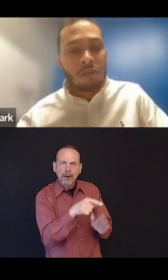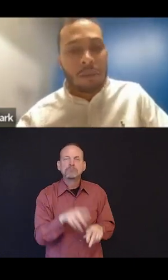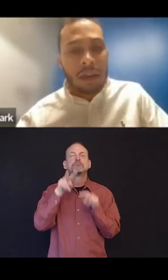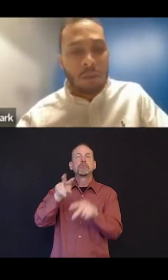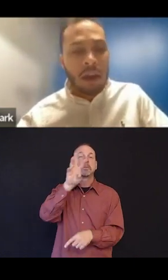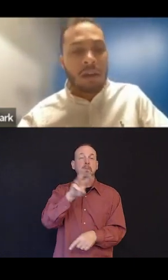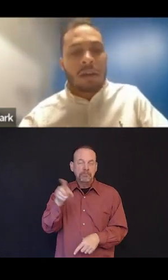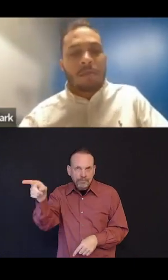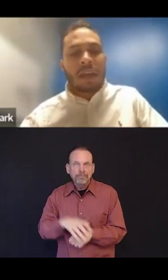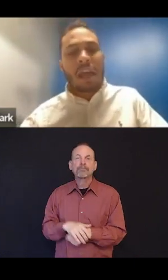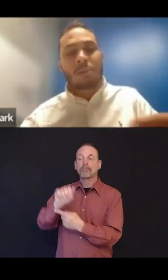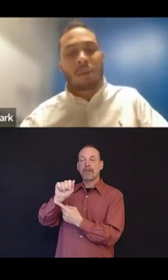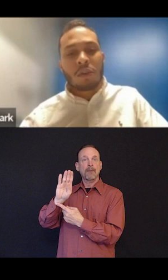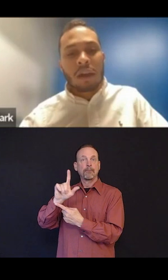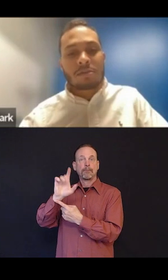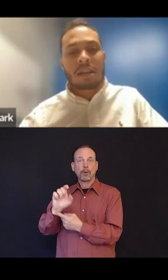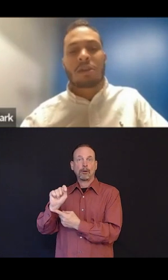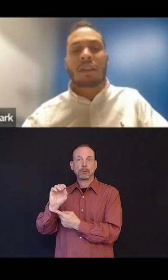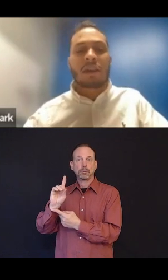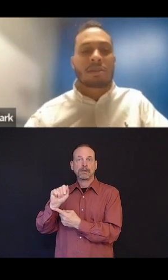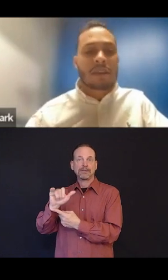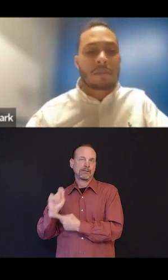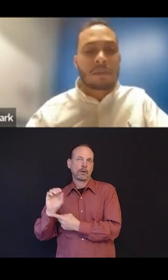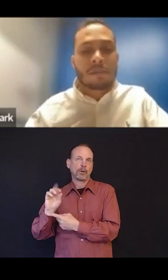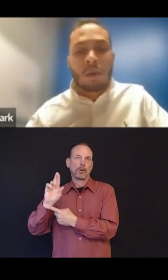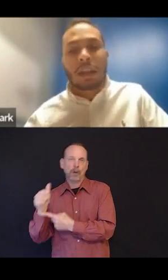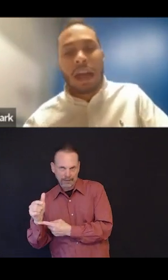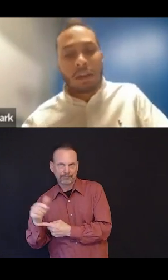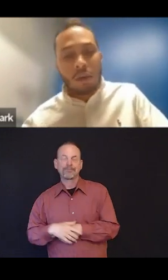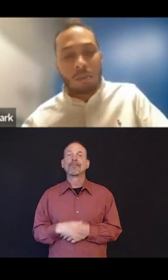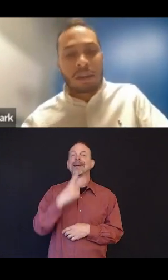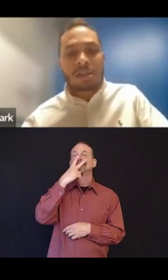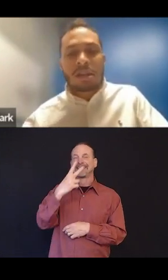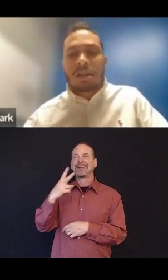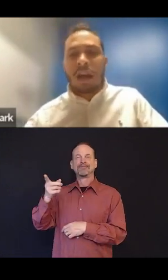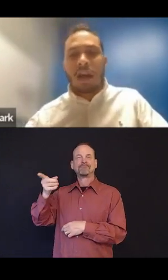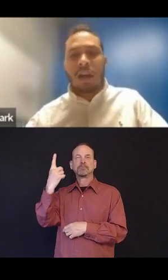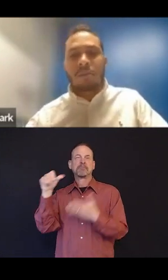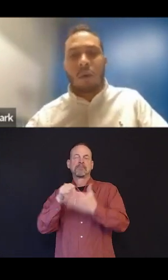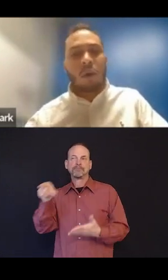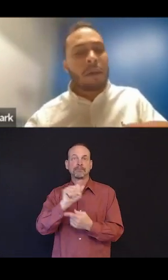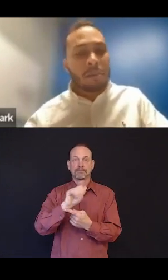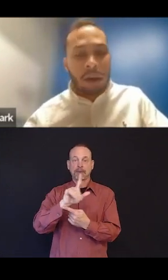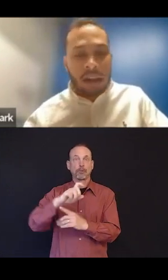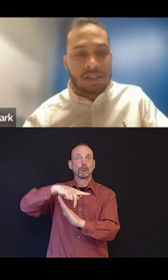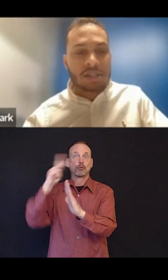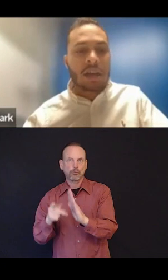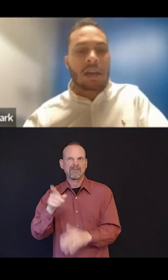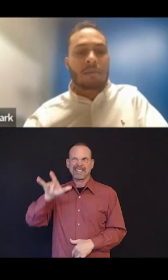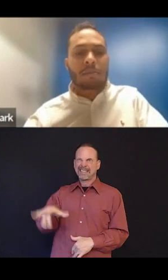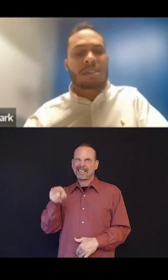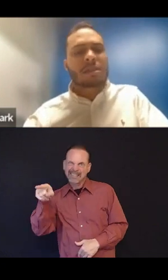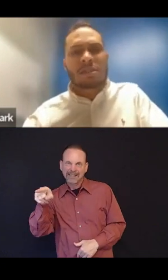let you enroll from anywhere, and ABLE programs either allow some type of online enrollment or a bank